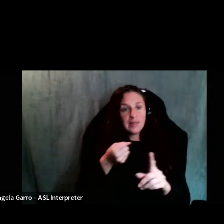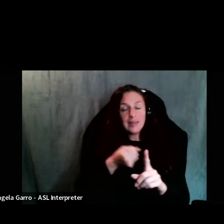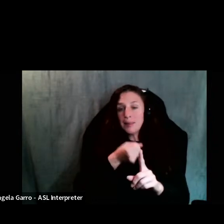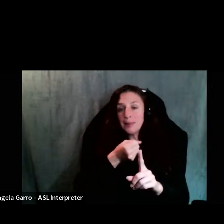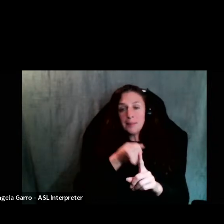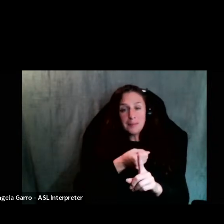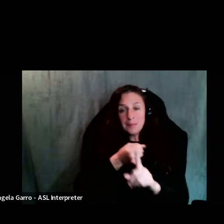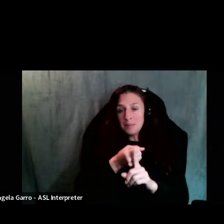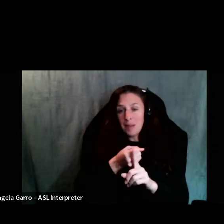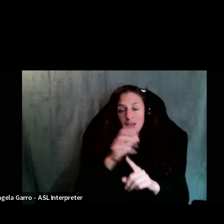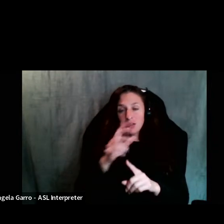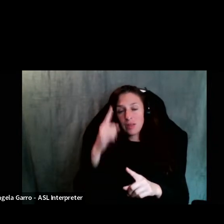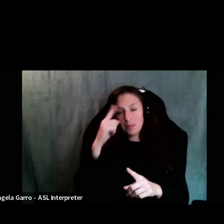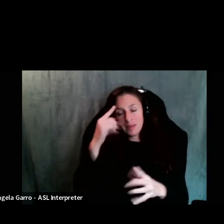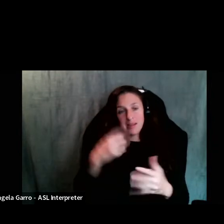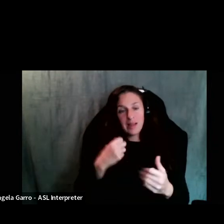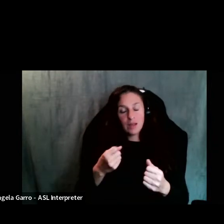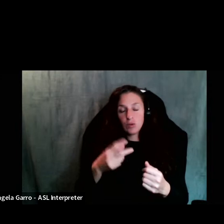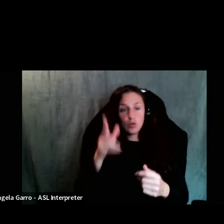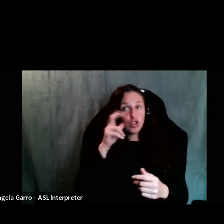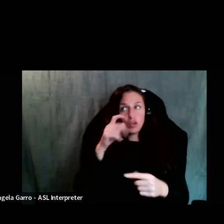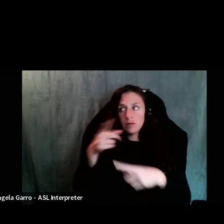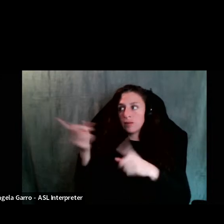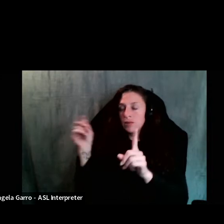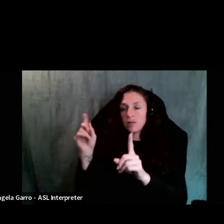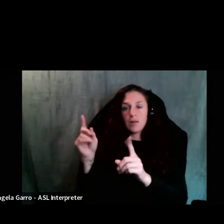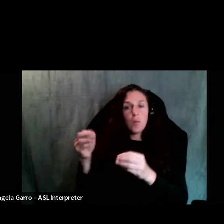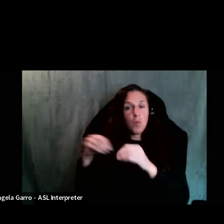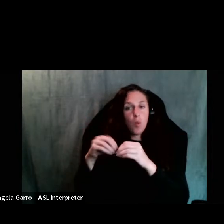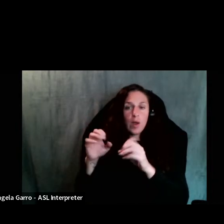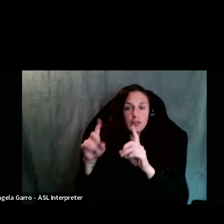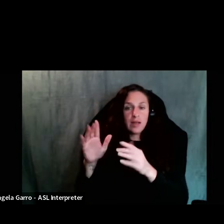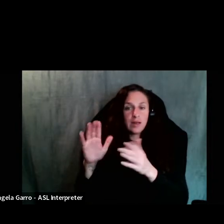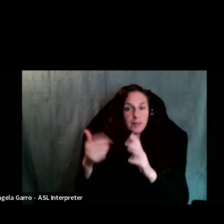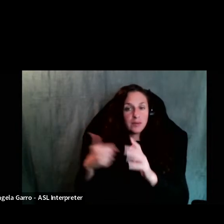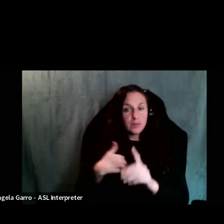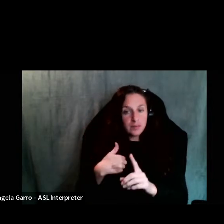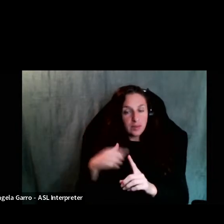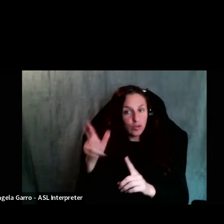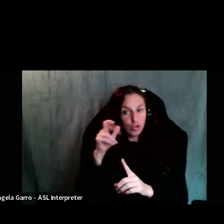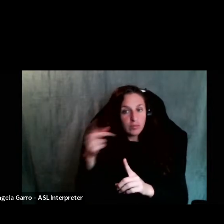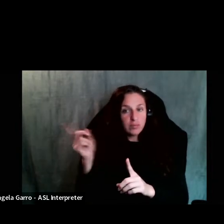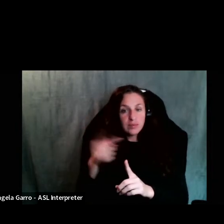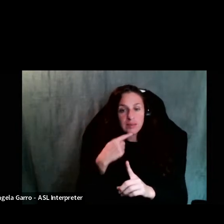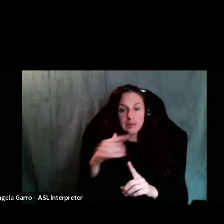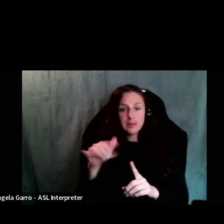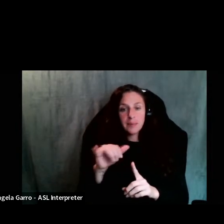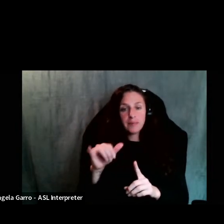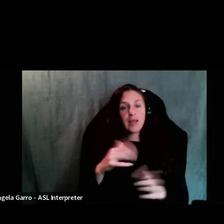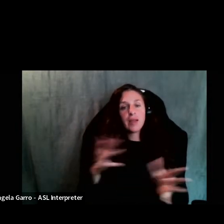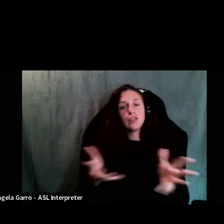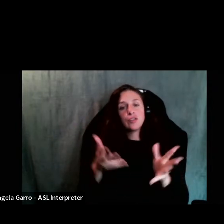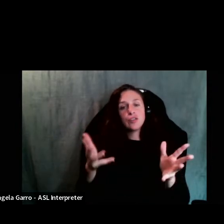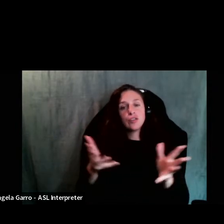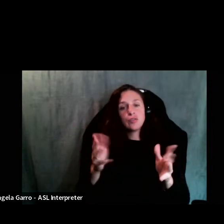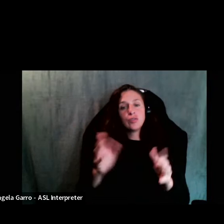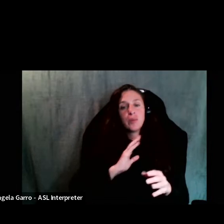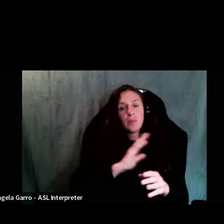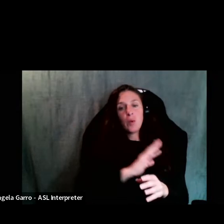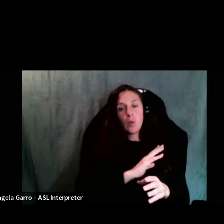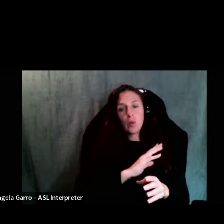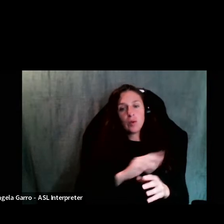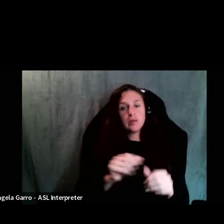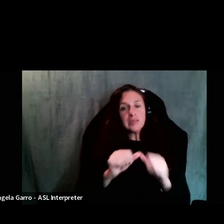educated people than me on the matter. I would encourage the superintendent and the board to continue to decry the